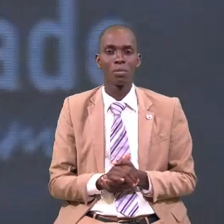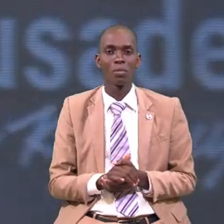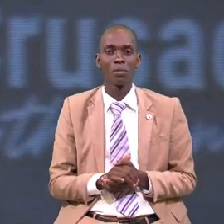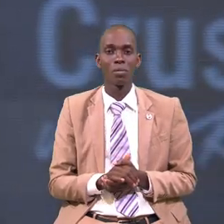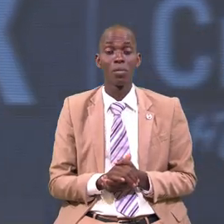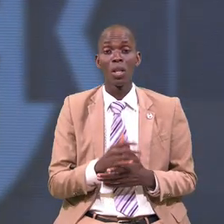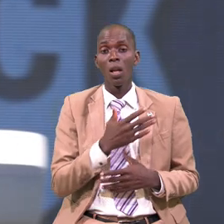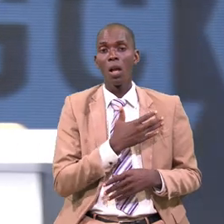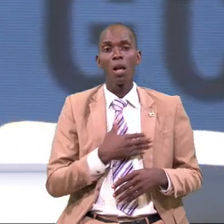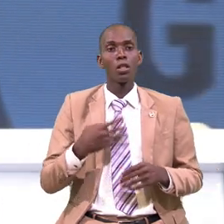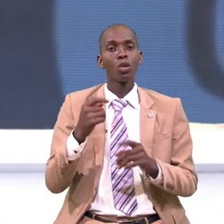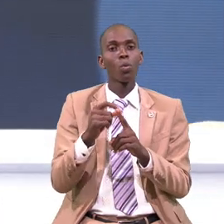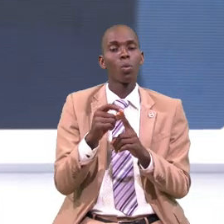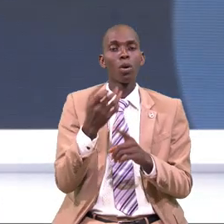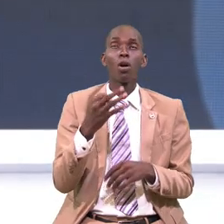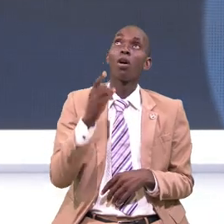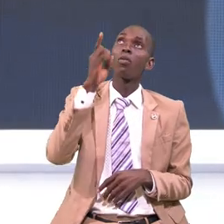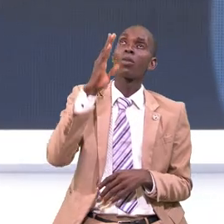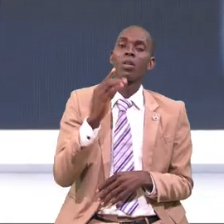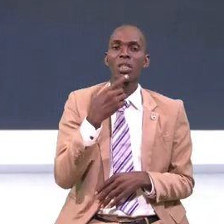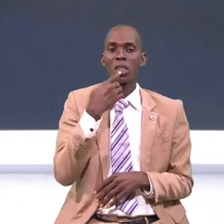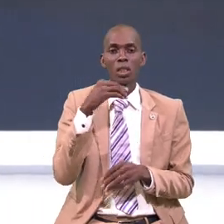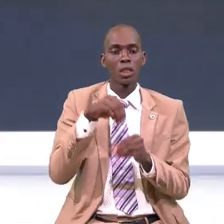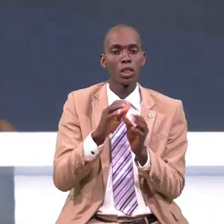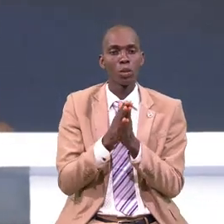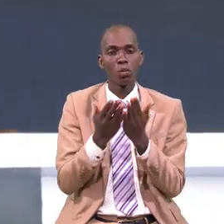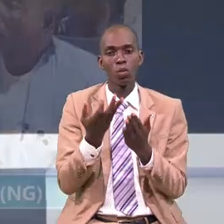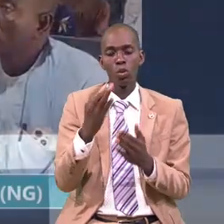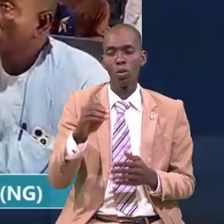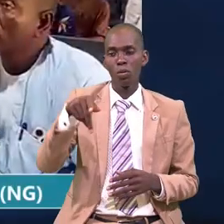And the word of God tells us in Philippians chapter 4.